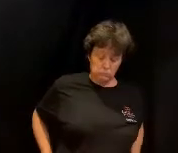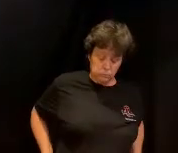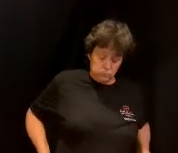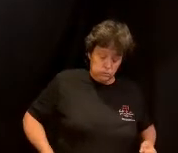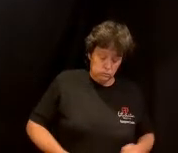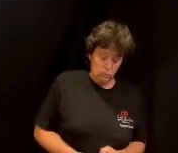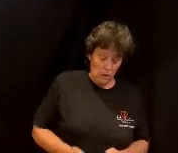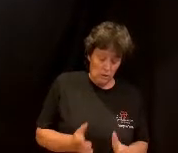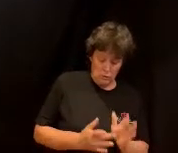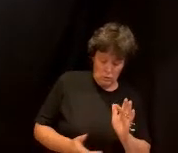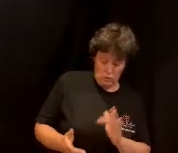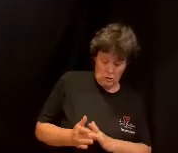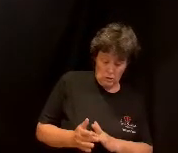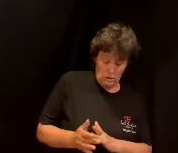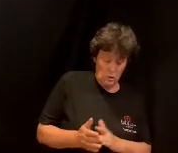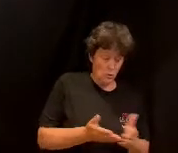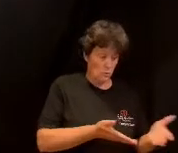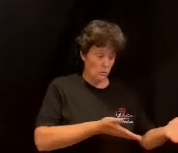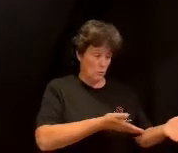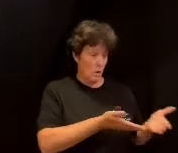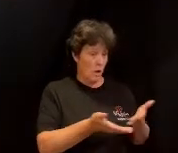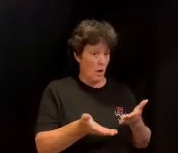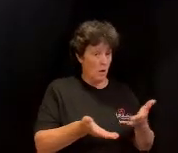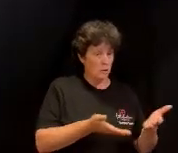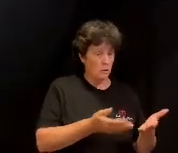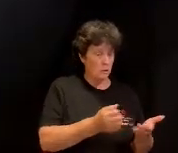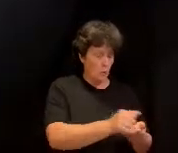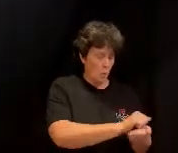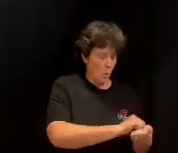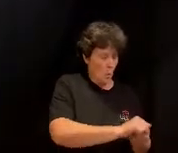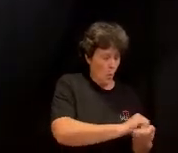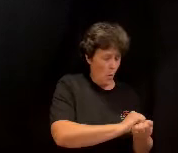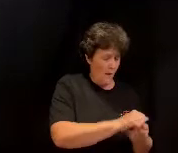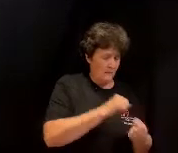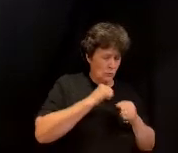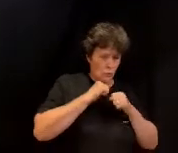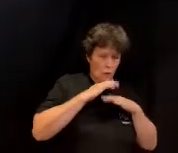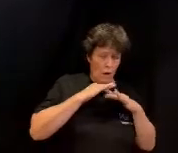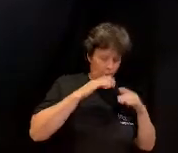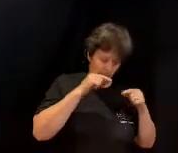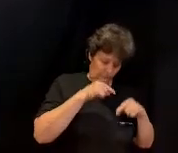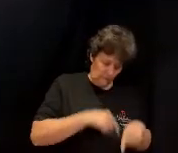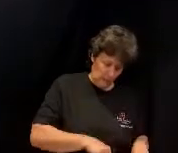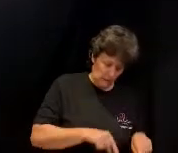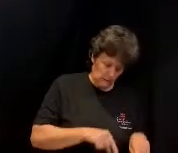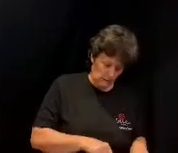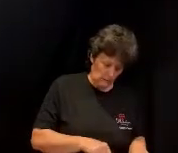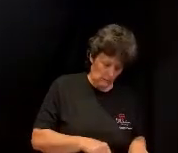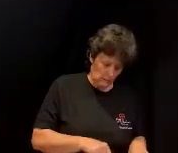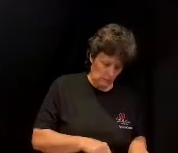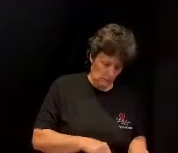and he serves and he washes dirty feet.